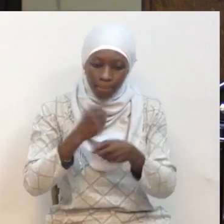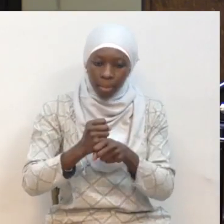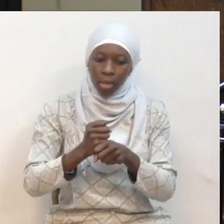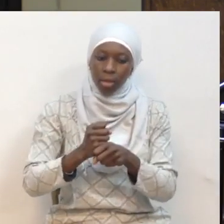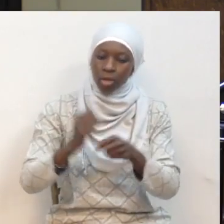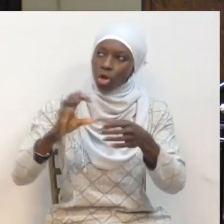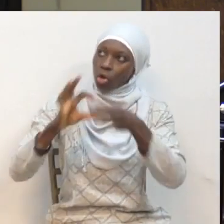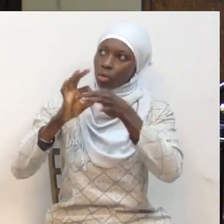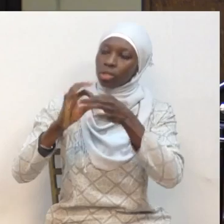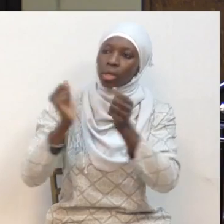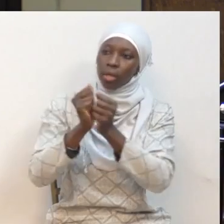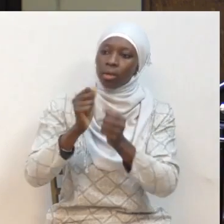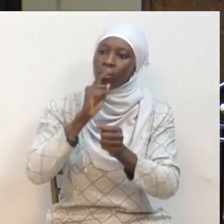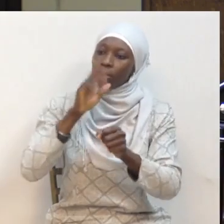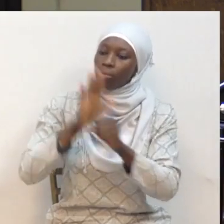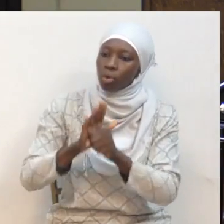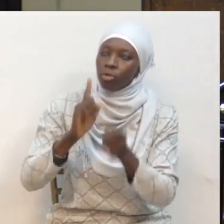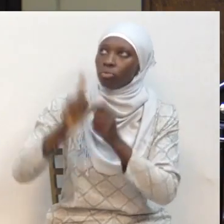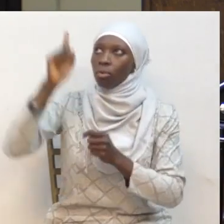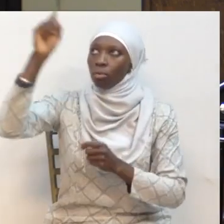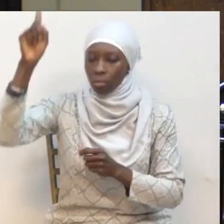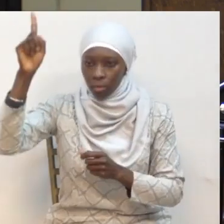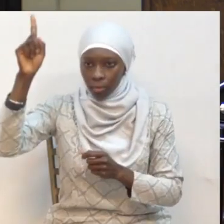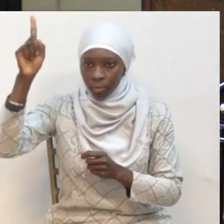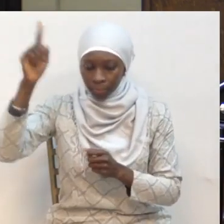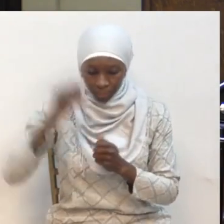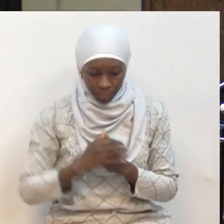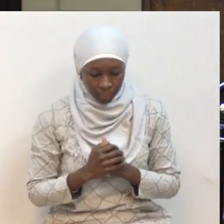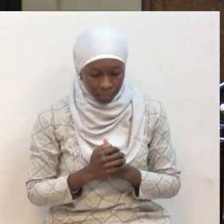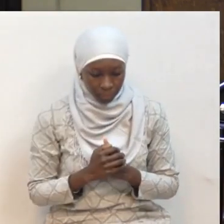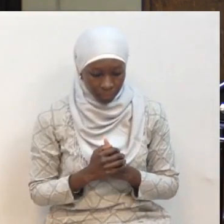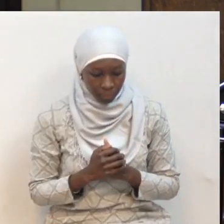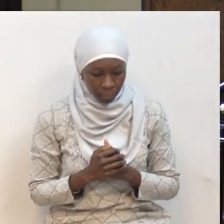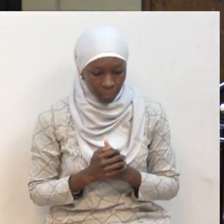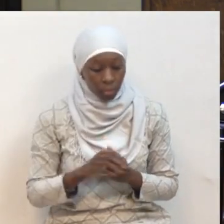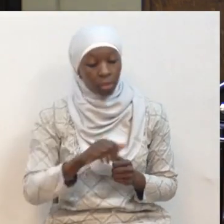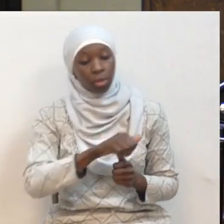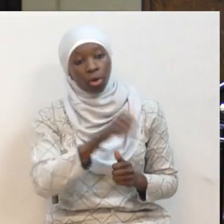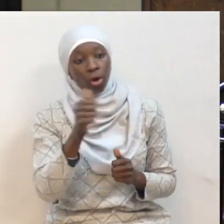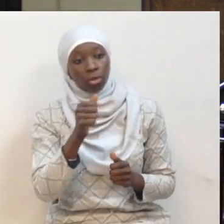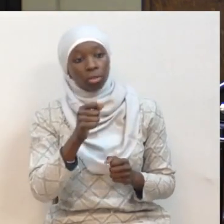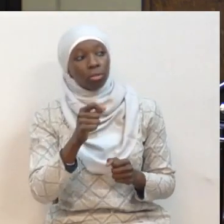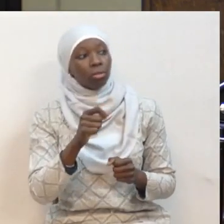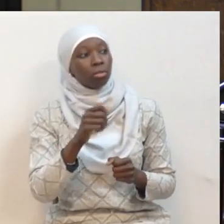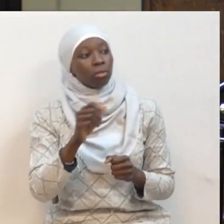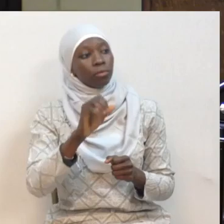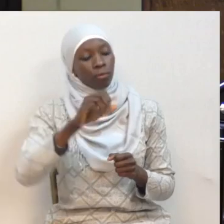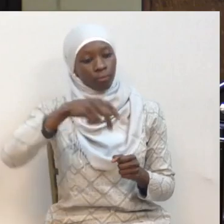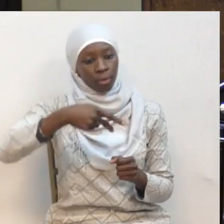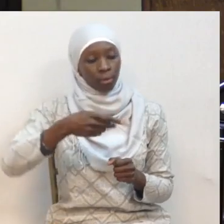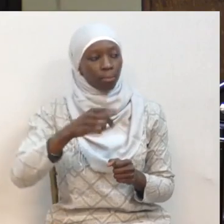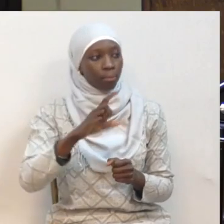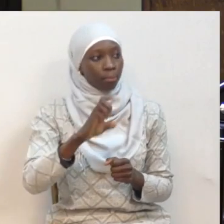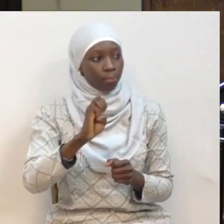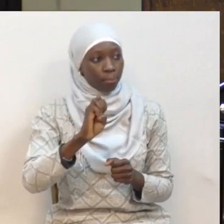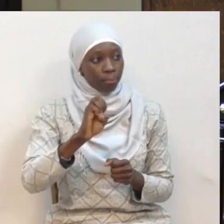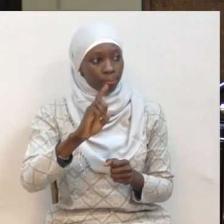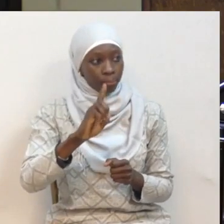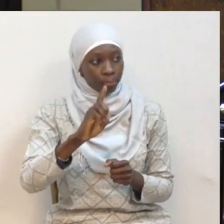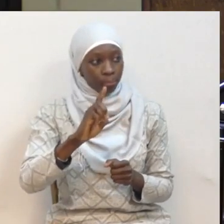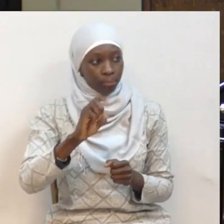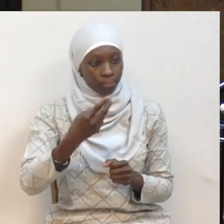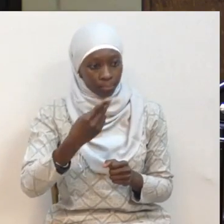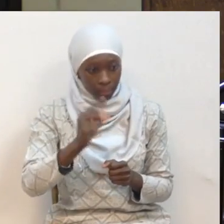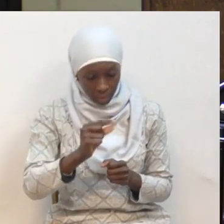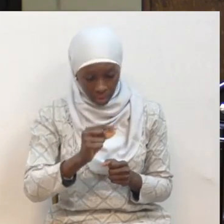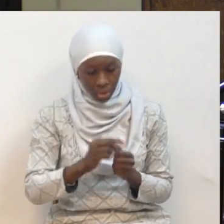general. But the other type of pledge, which is a pledge of defense of Medina and the community in